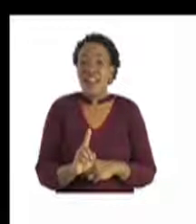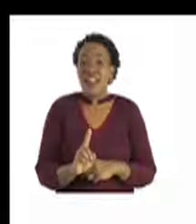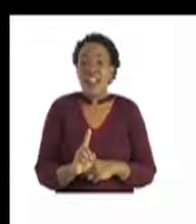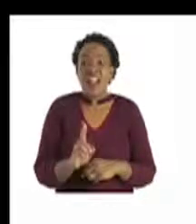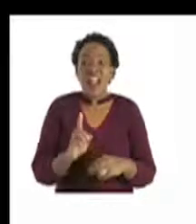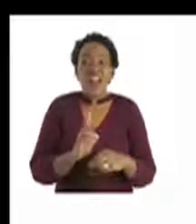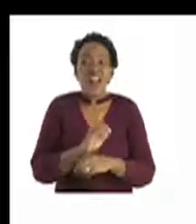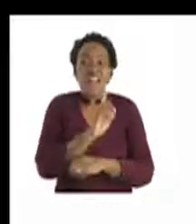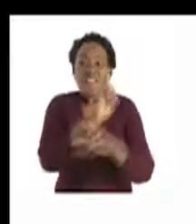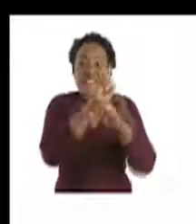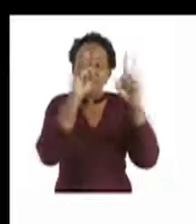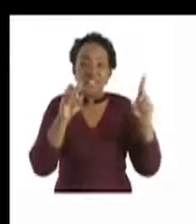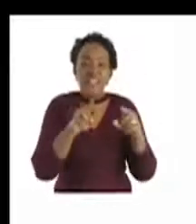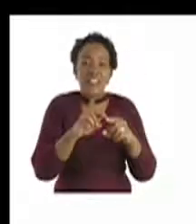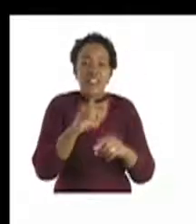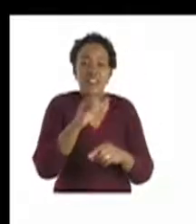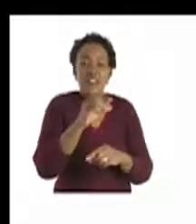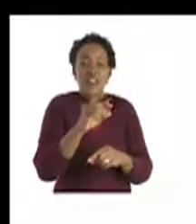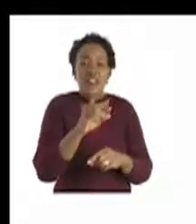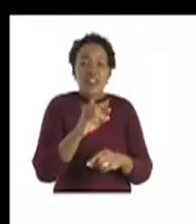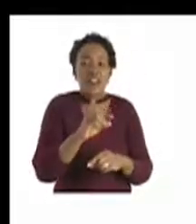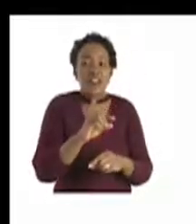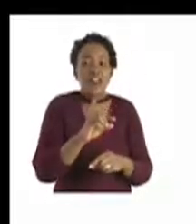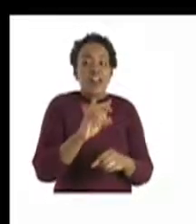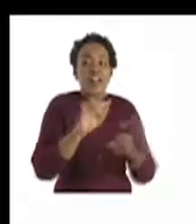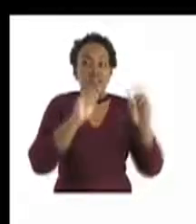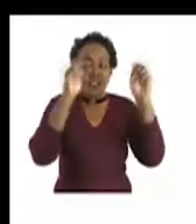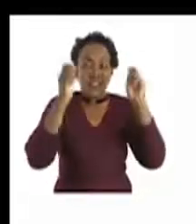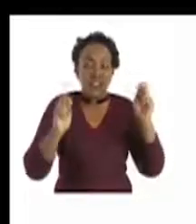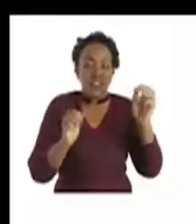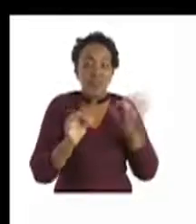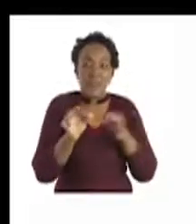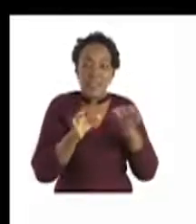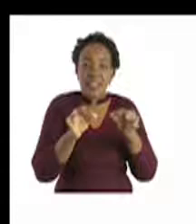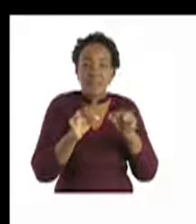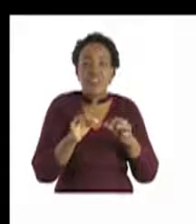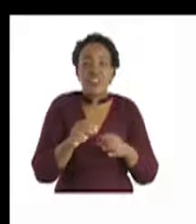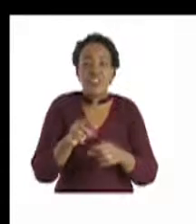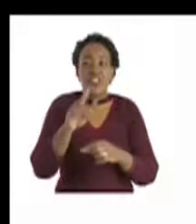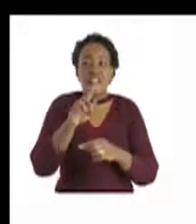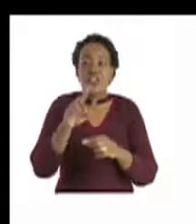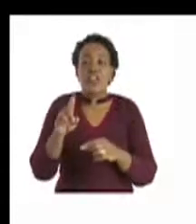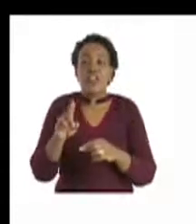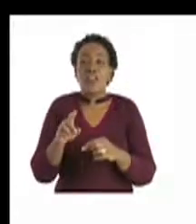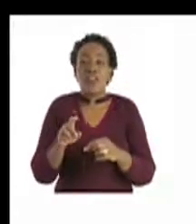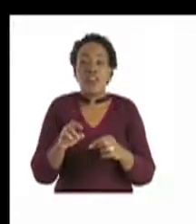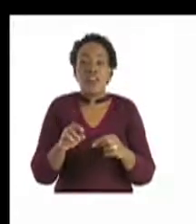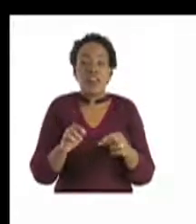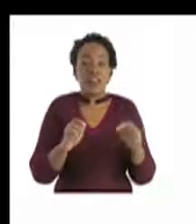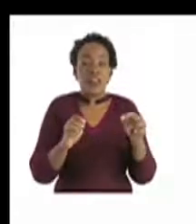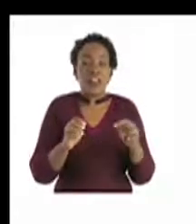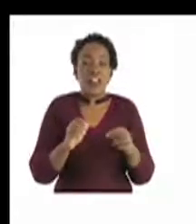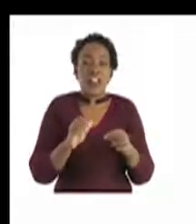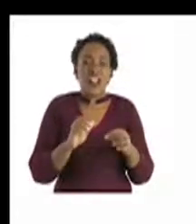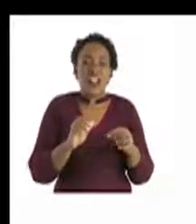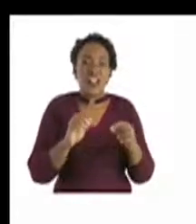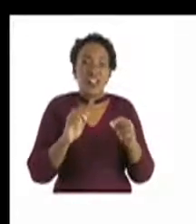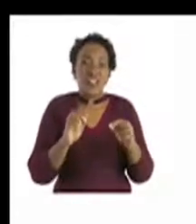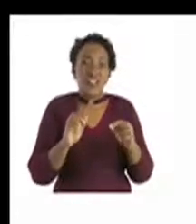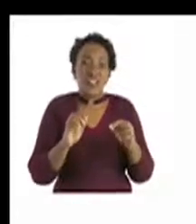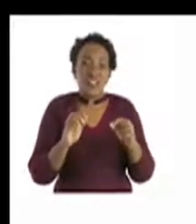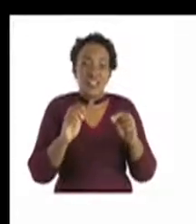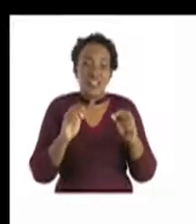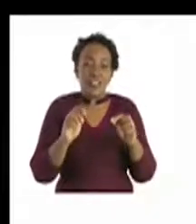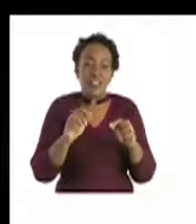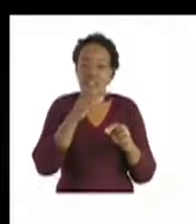First row, it's written shape description. So which shape is being described there?